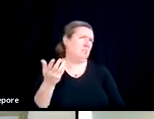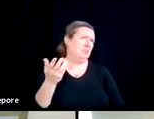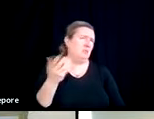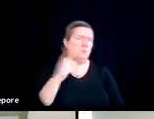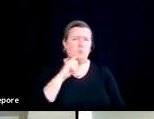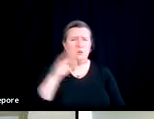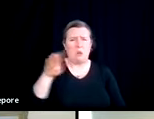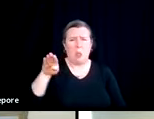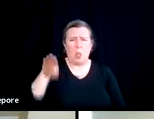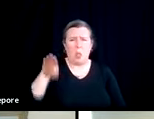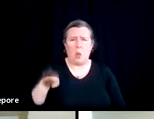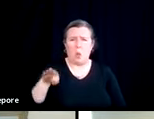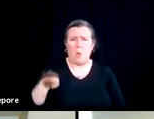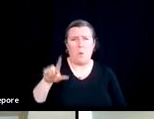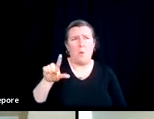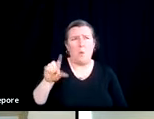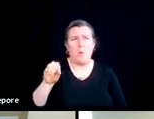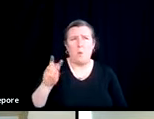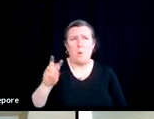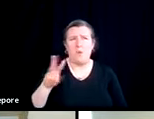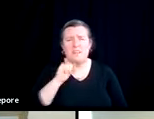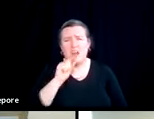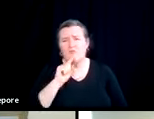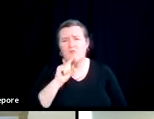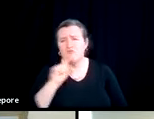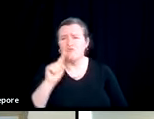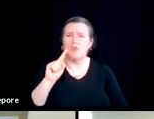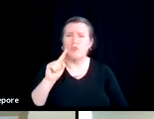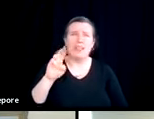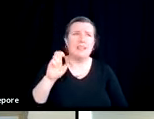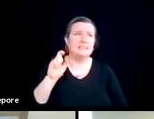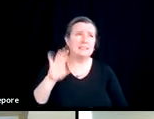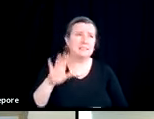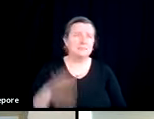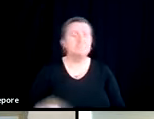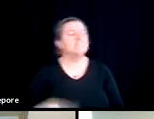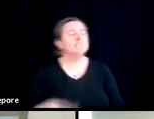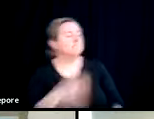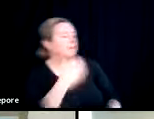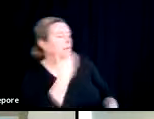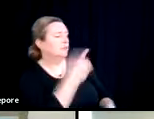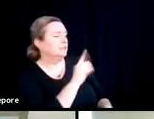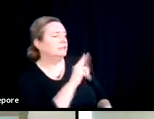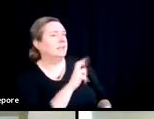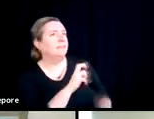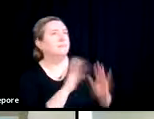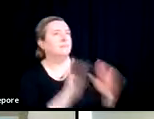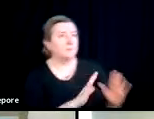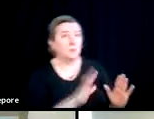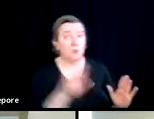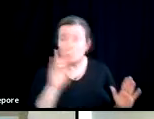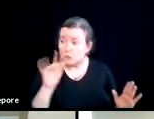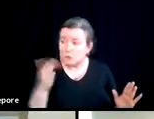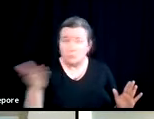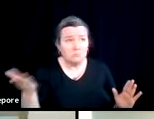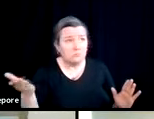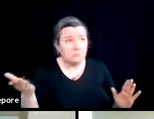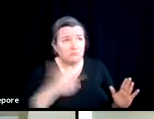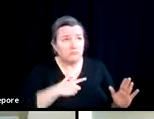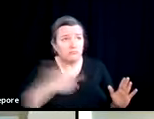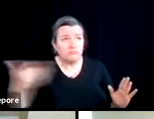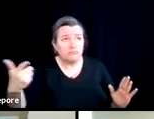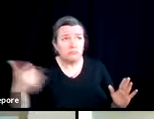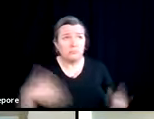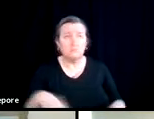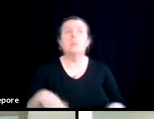unrealistic figure. Thank you. Thank you, Dave. I think it's fair to say, Judy, we are absolutely actively considering bulking